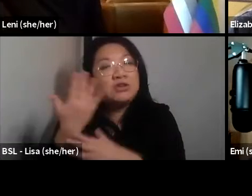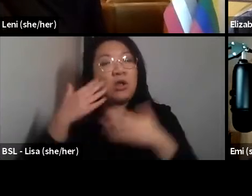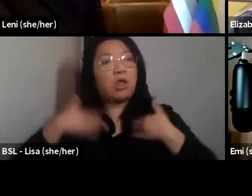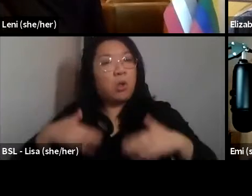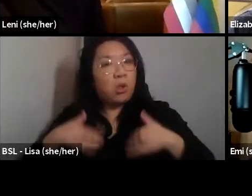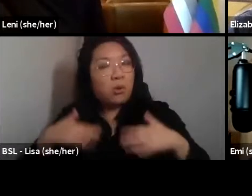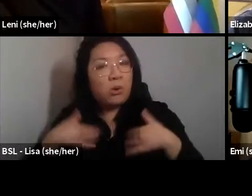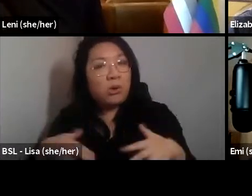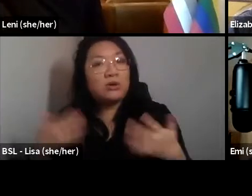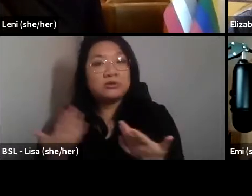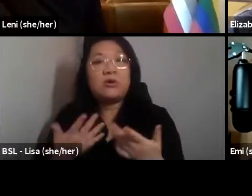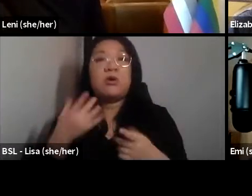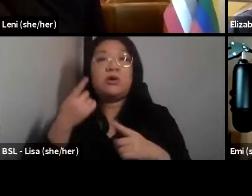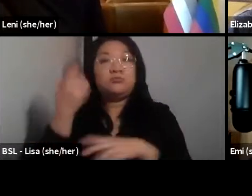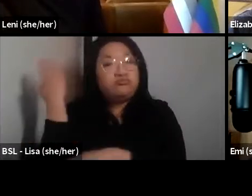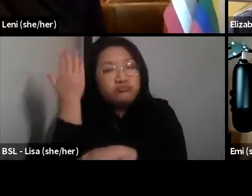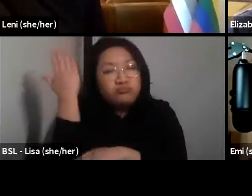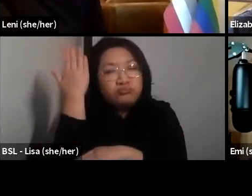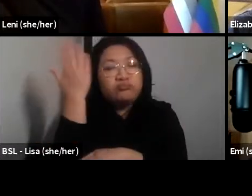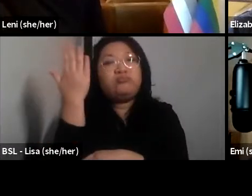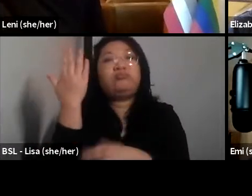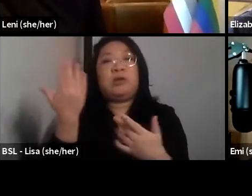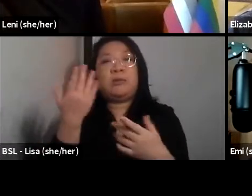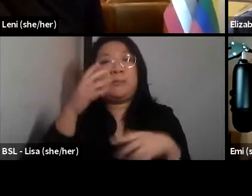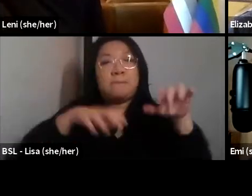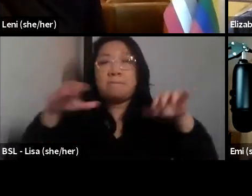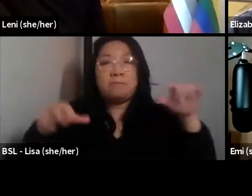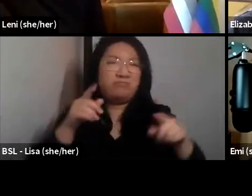or speaking at institutions like this, or